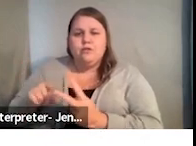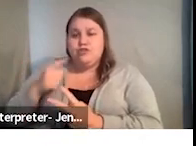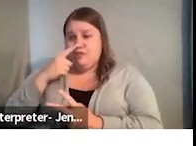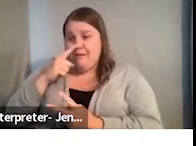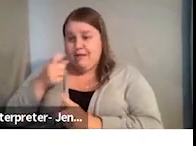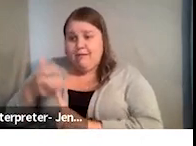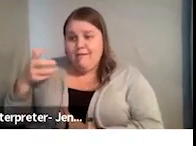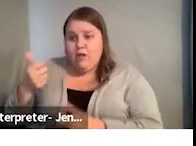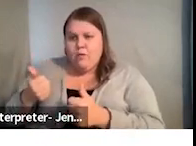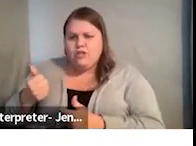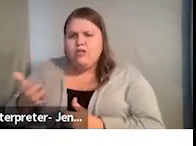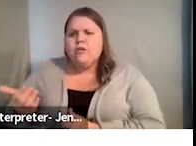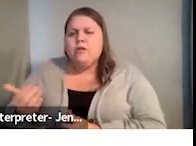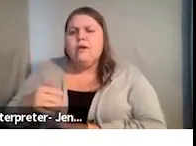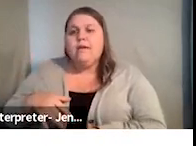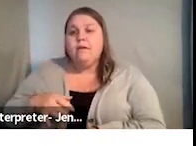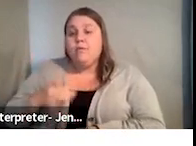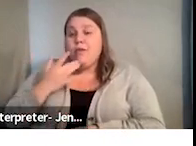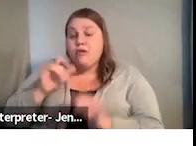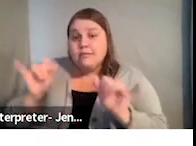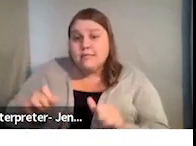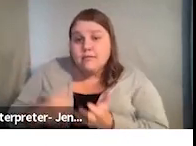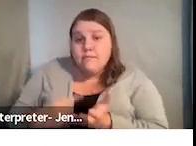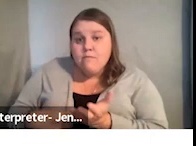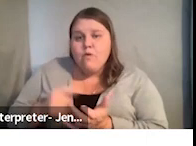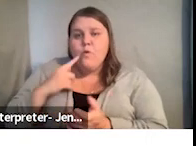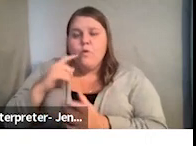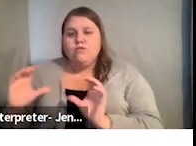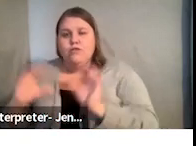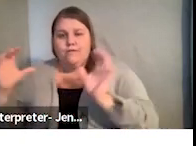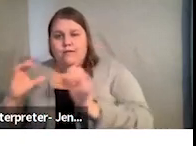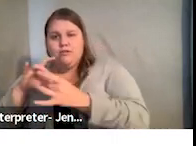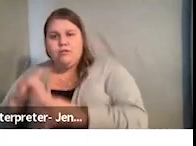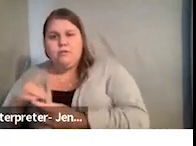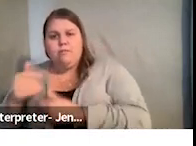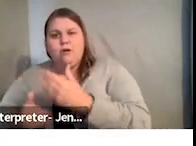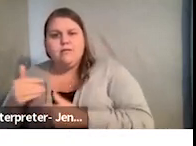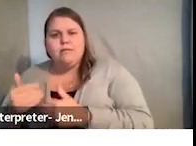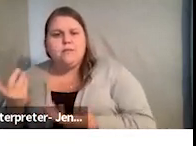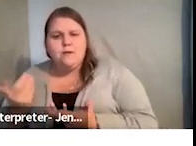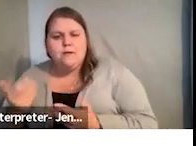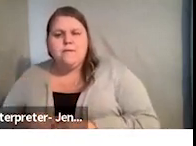tell me a little bit more. Is that a system question or is that a certification process question?